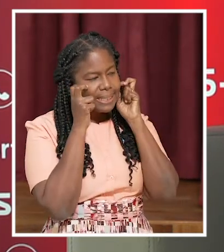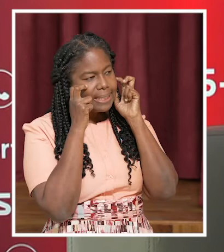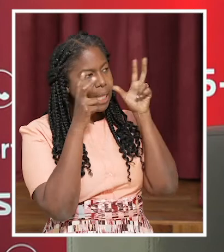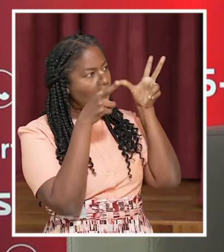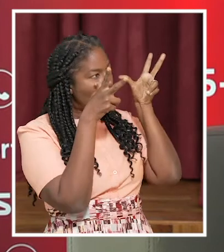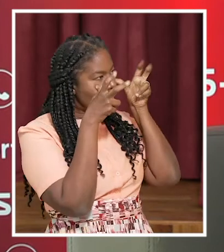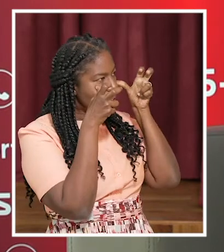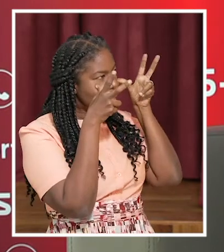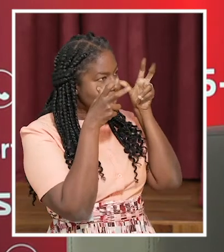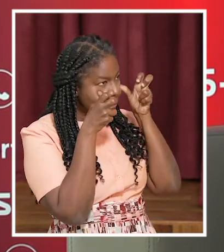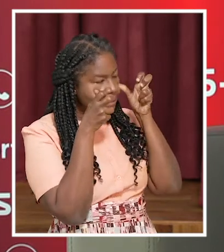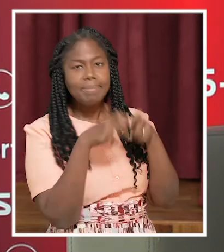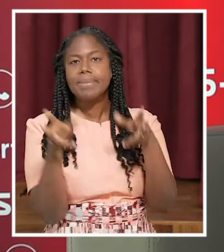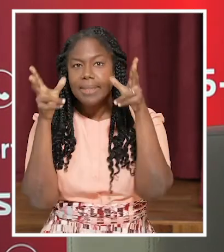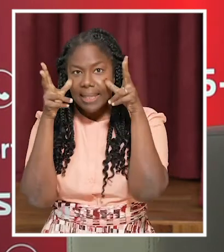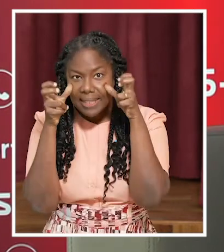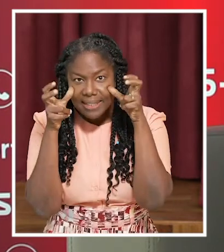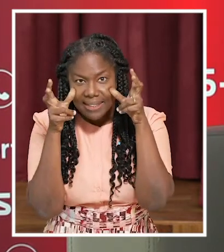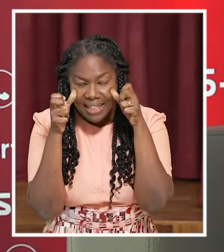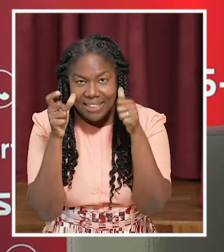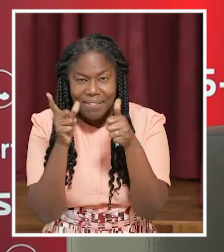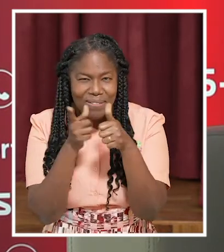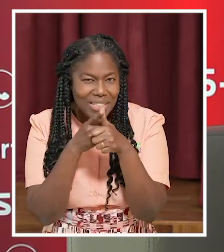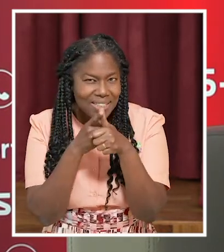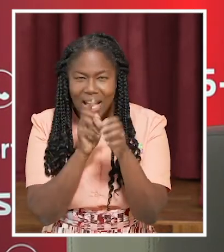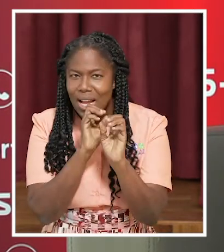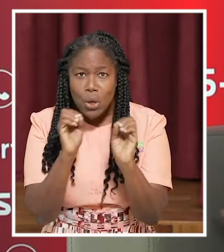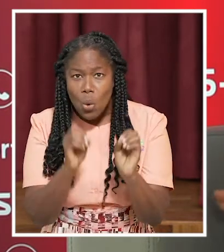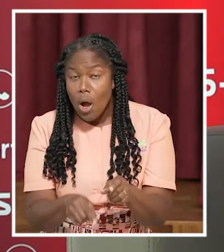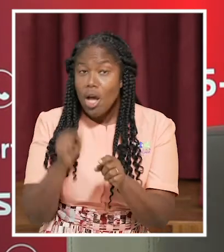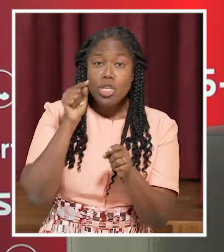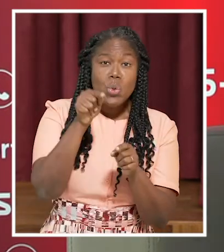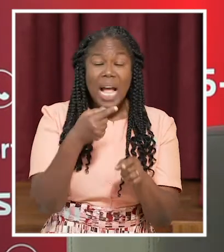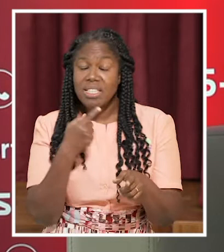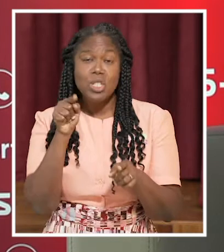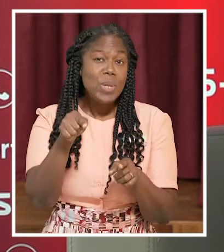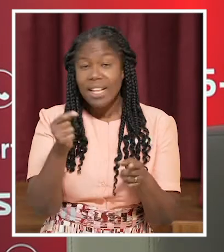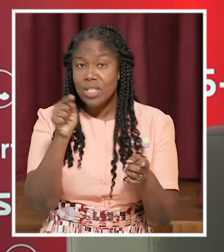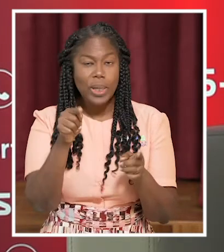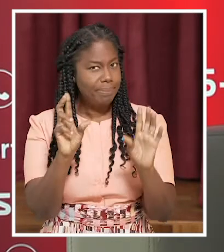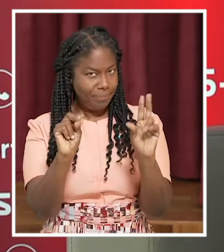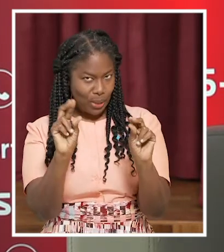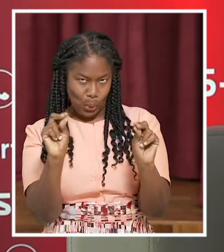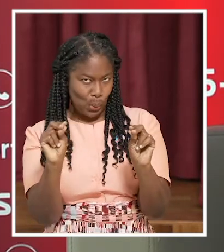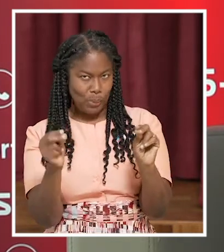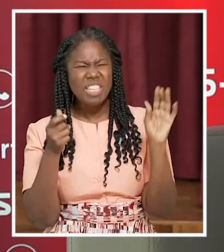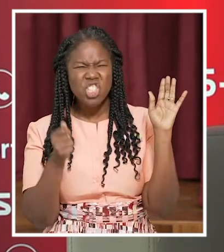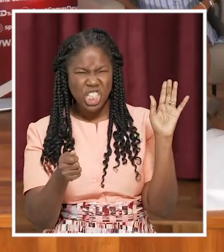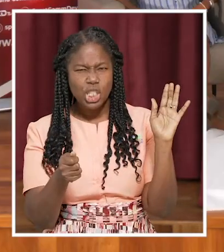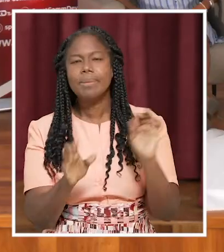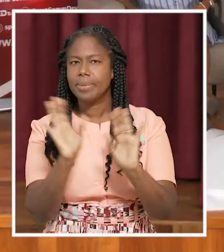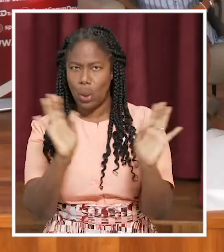No interrupting. What is happening, and you just listen. No judgment, no guiding what they're saying. Just listening. All